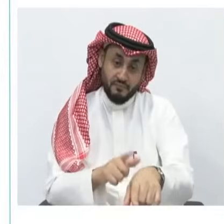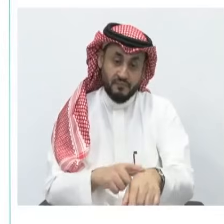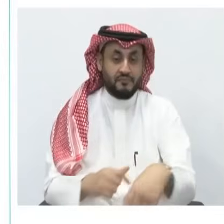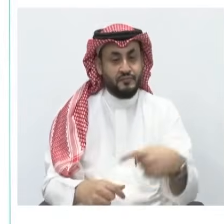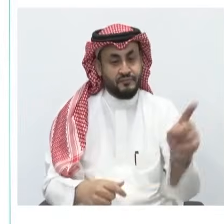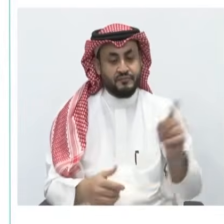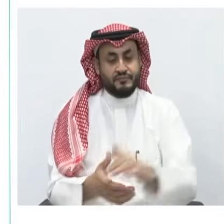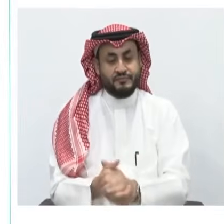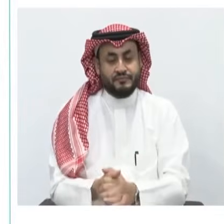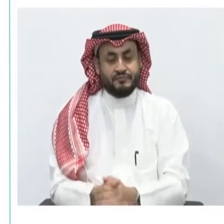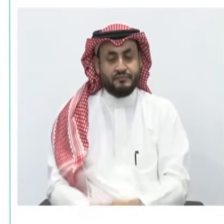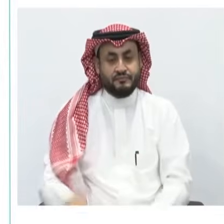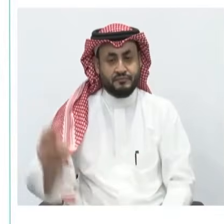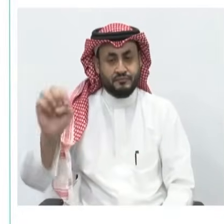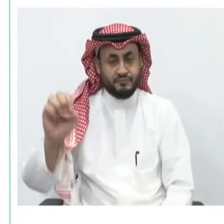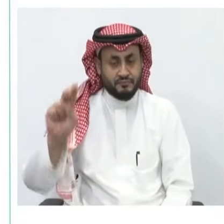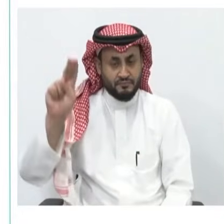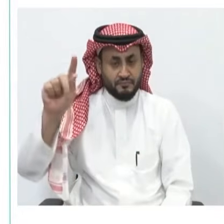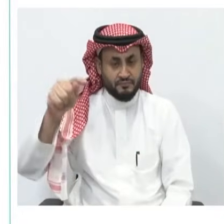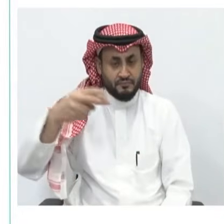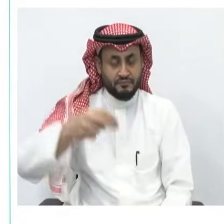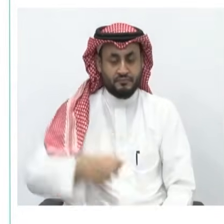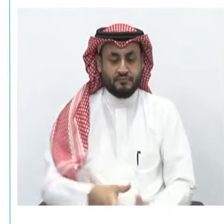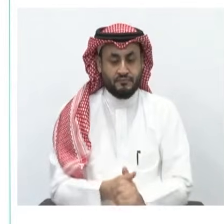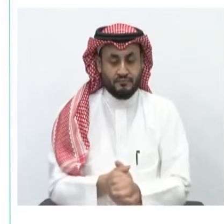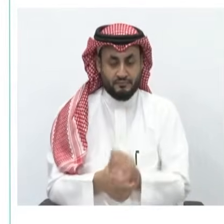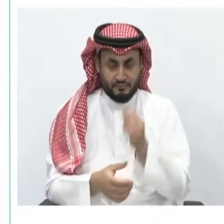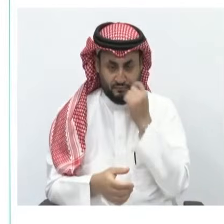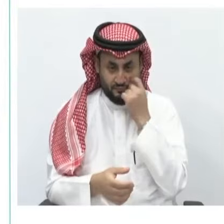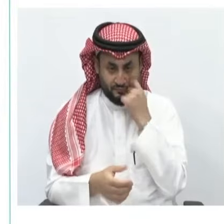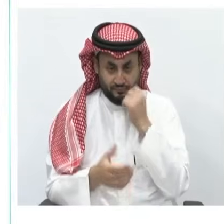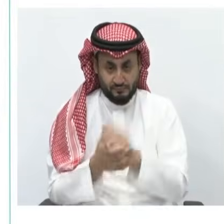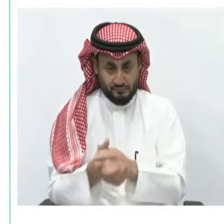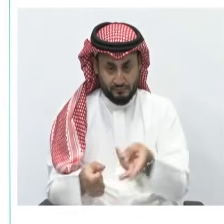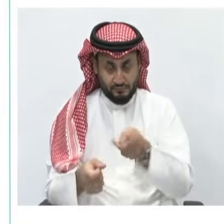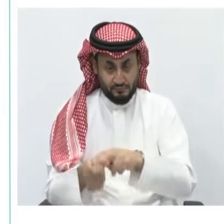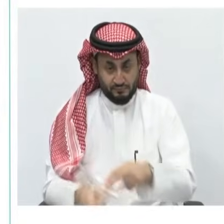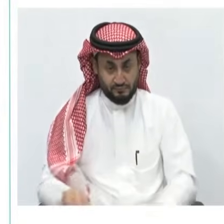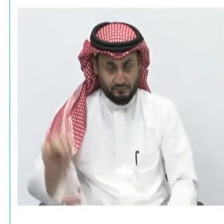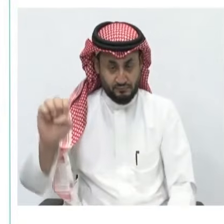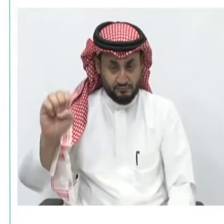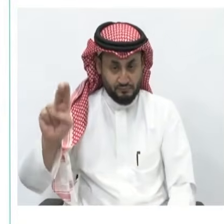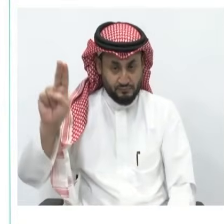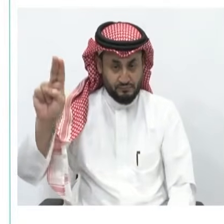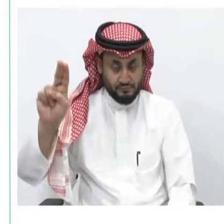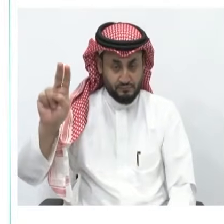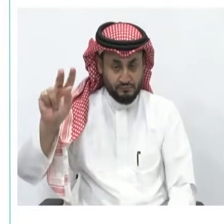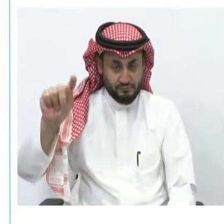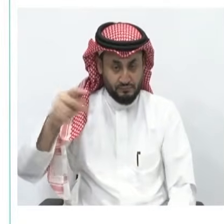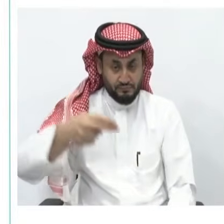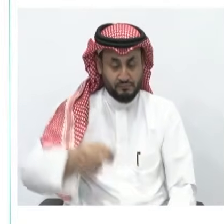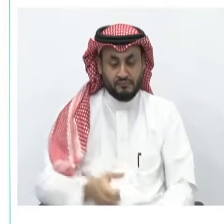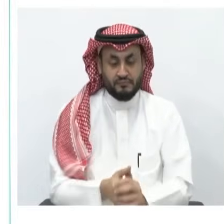Excellent. On the left side, under one group. So we have 1 head, 1 mouth. 1